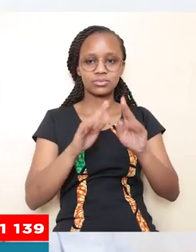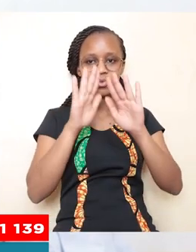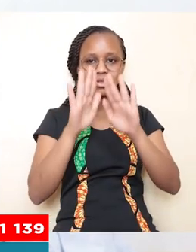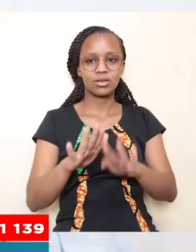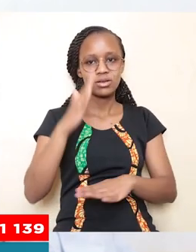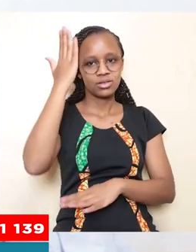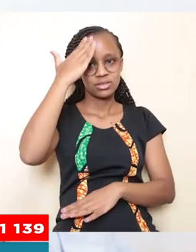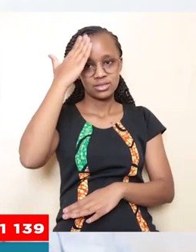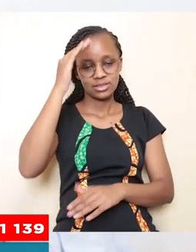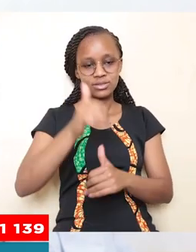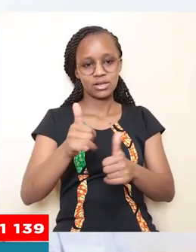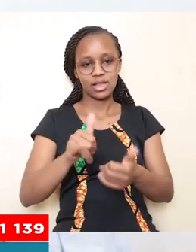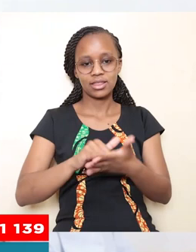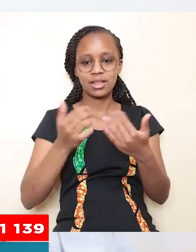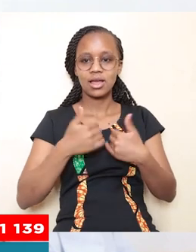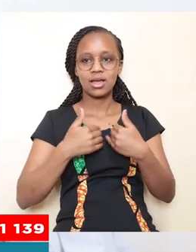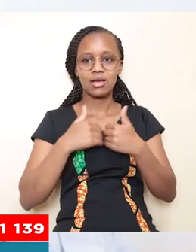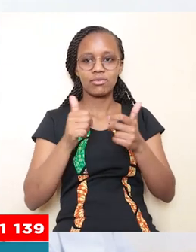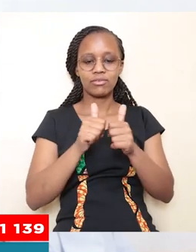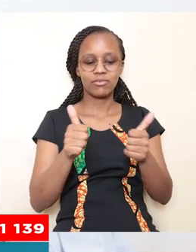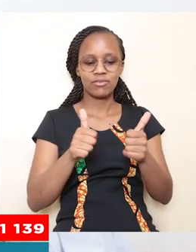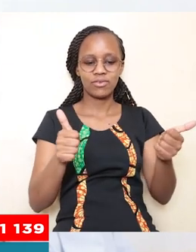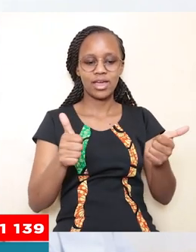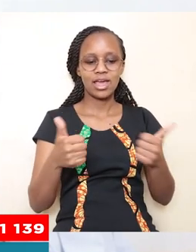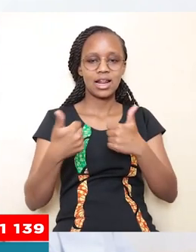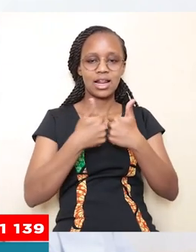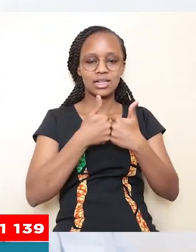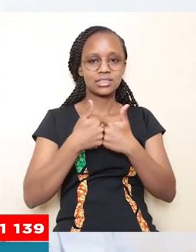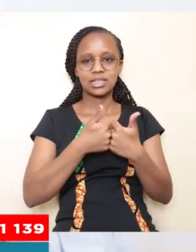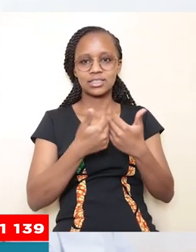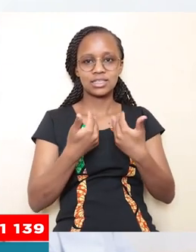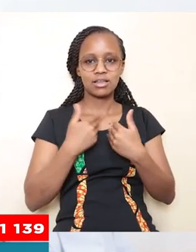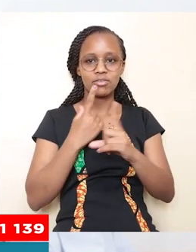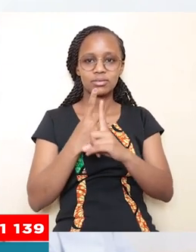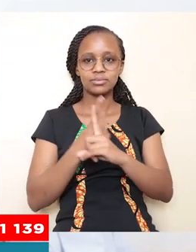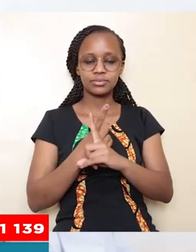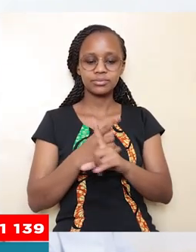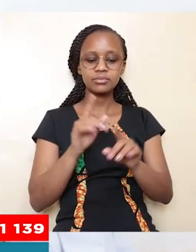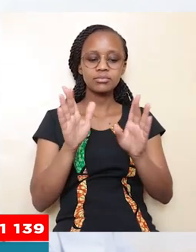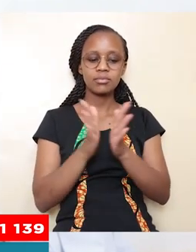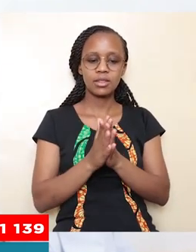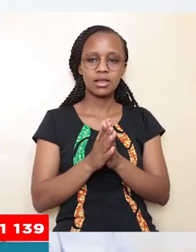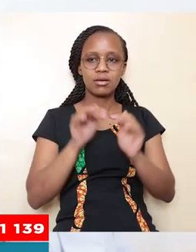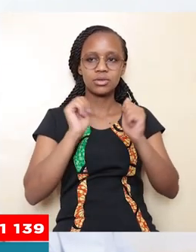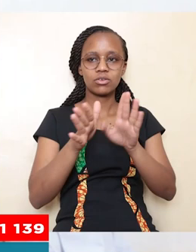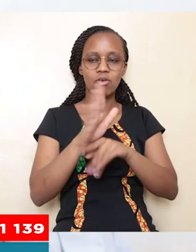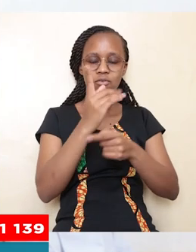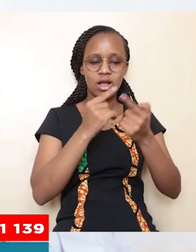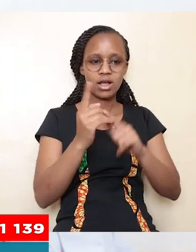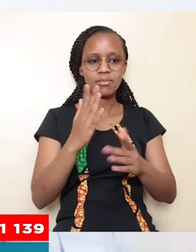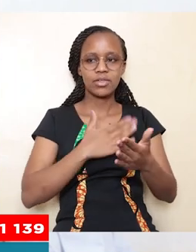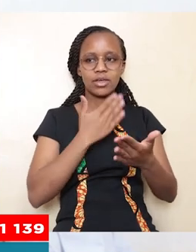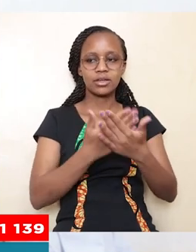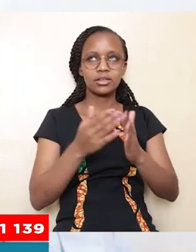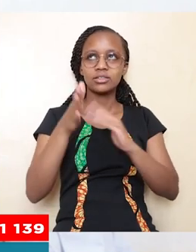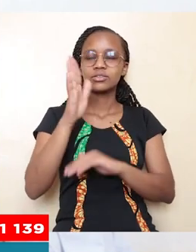to note that it has its own challenges. These can be overcome through the